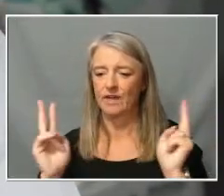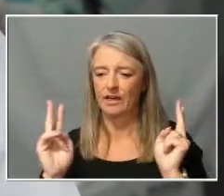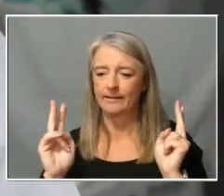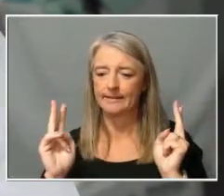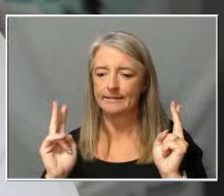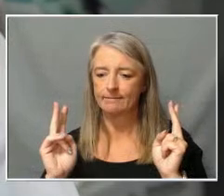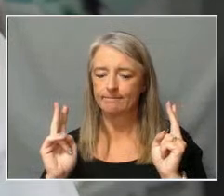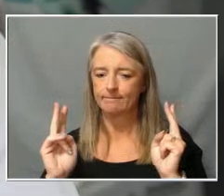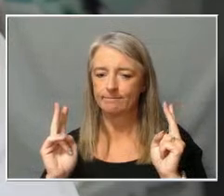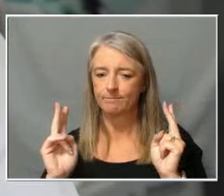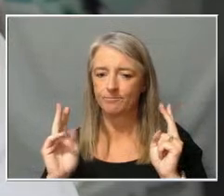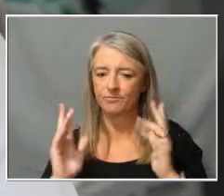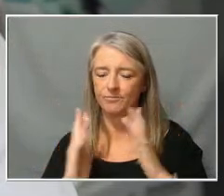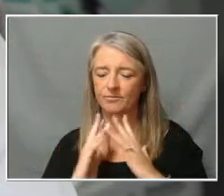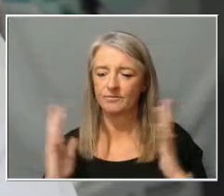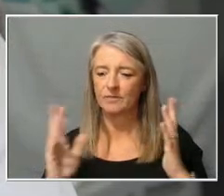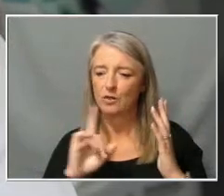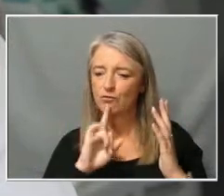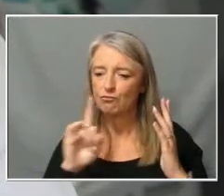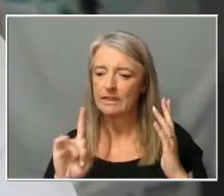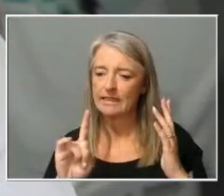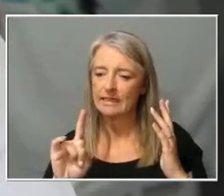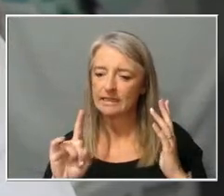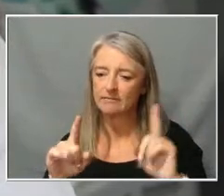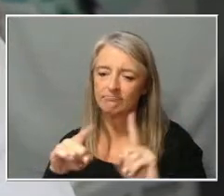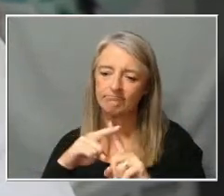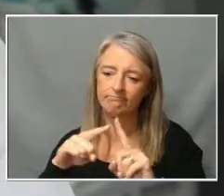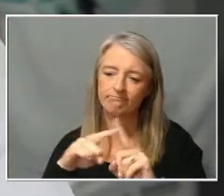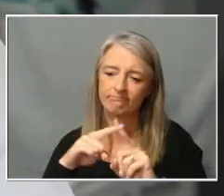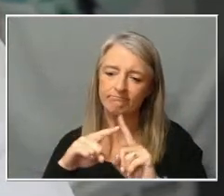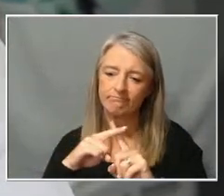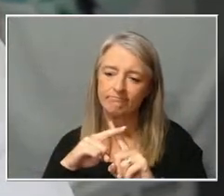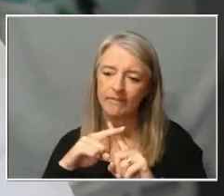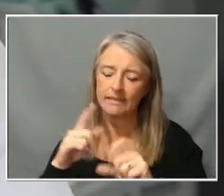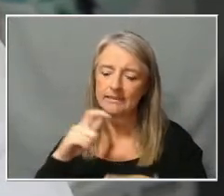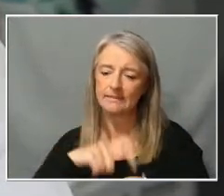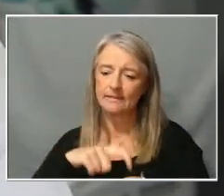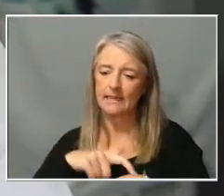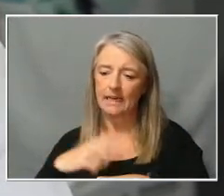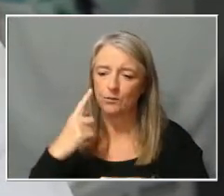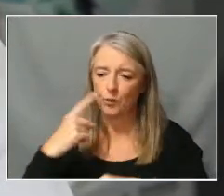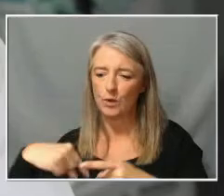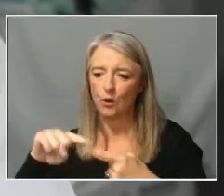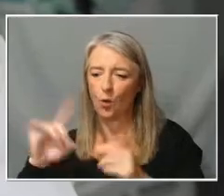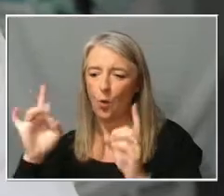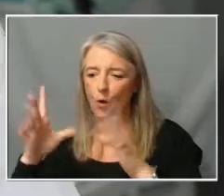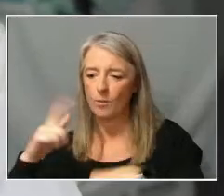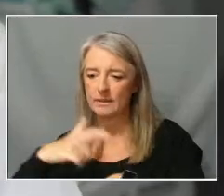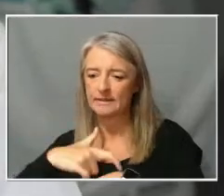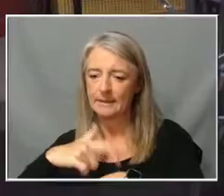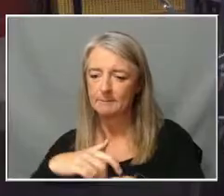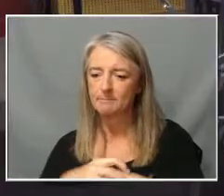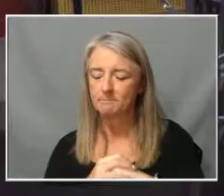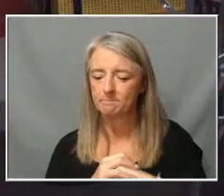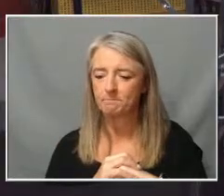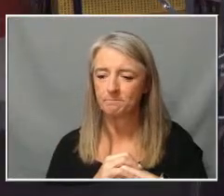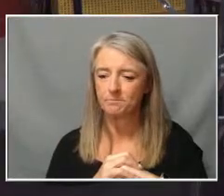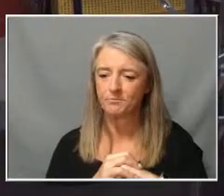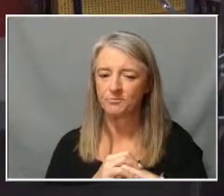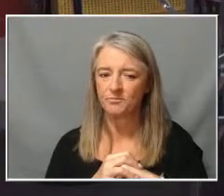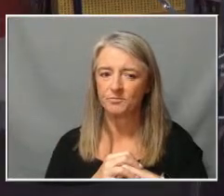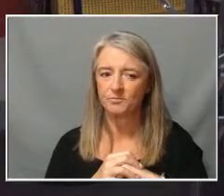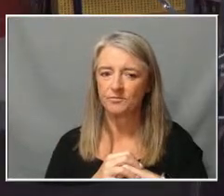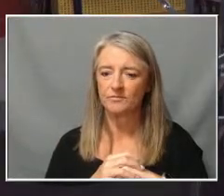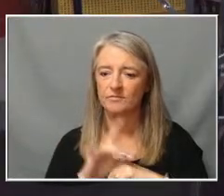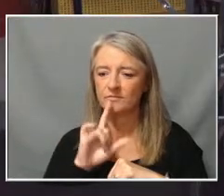there were a lot of really bright spots in a really horrible time for me, and that was one of them. He's a total legend.